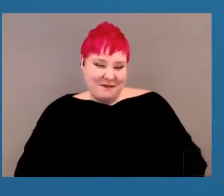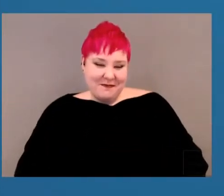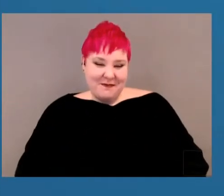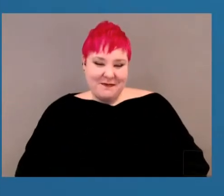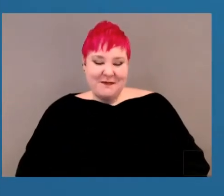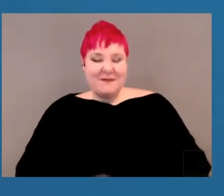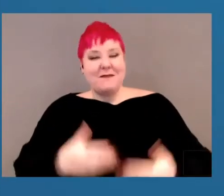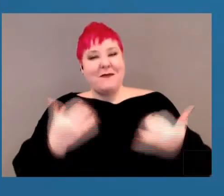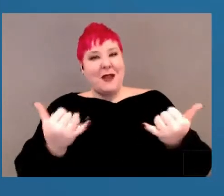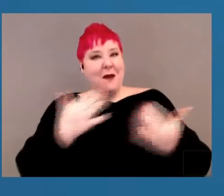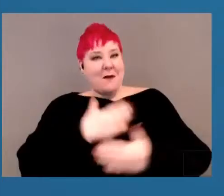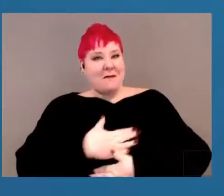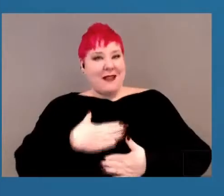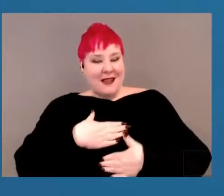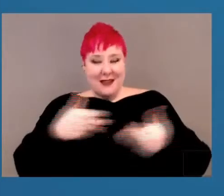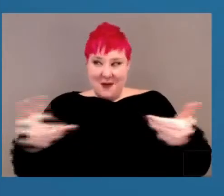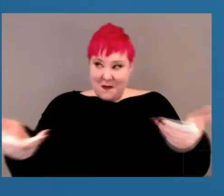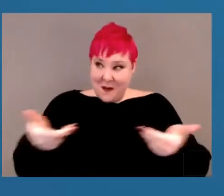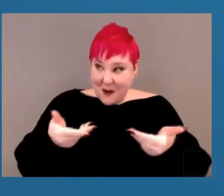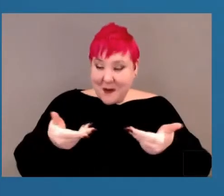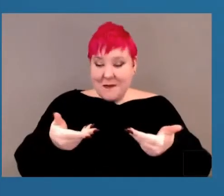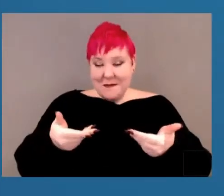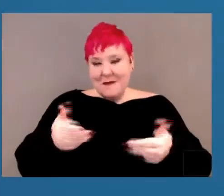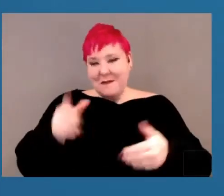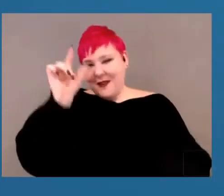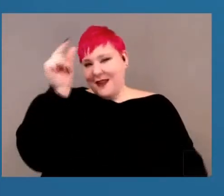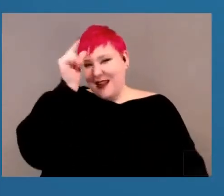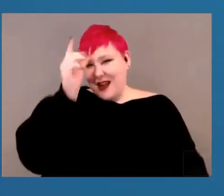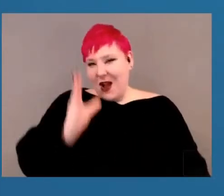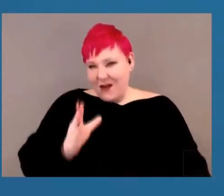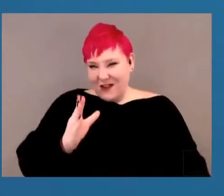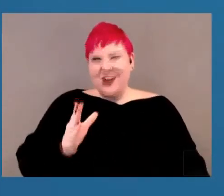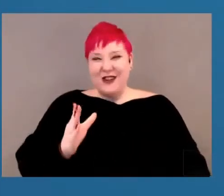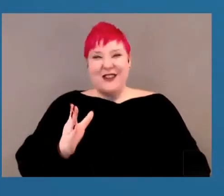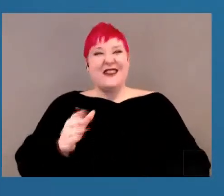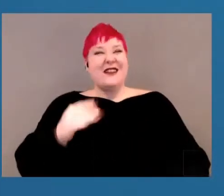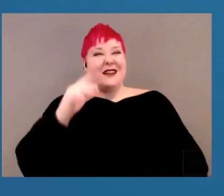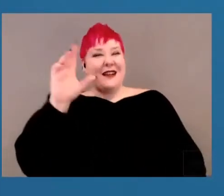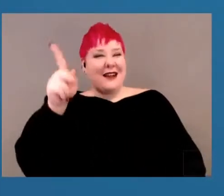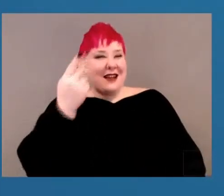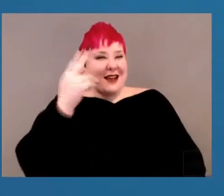please give a warm welcome to the Governor of the great state of New York, Kathy Hochul.